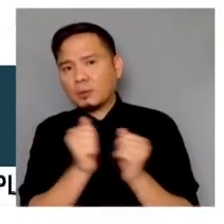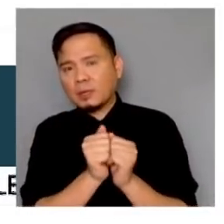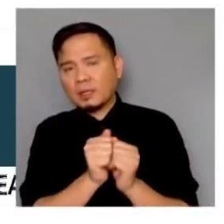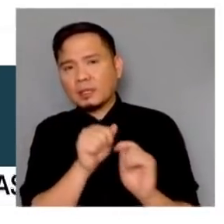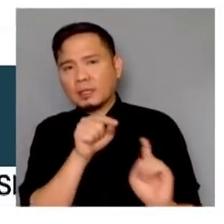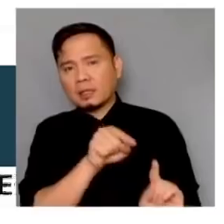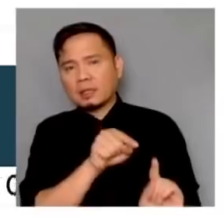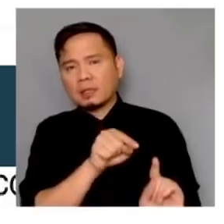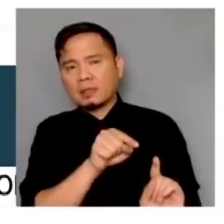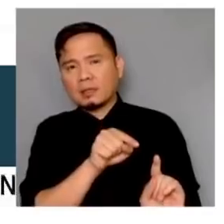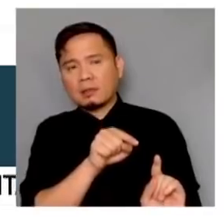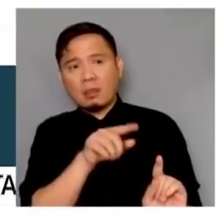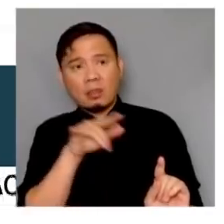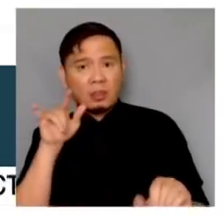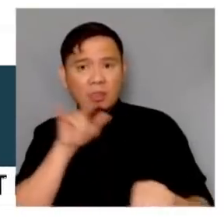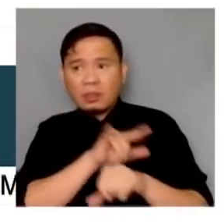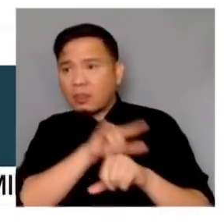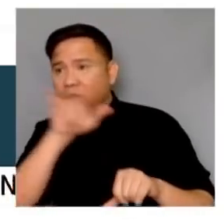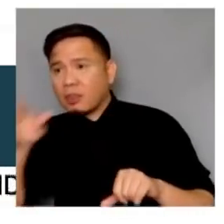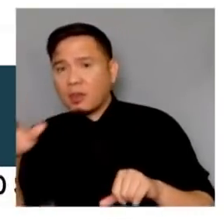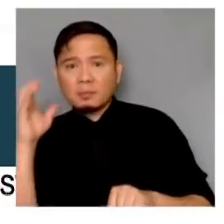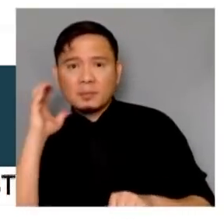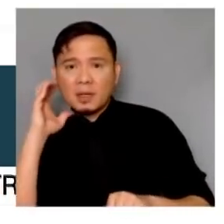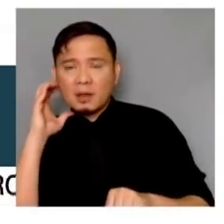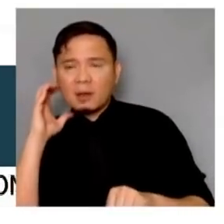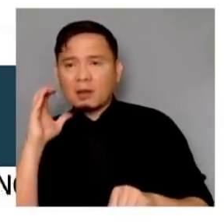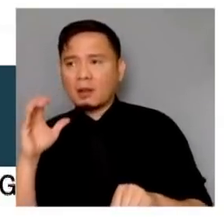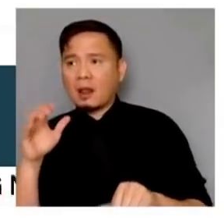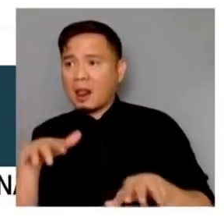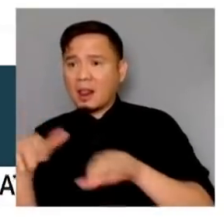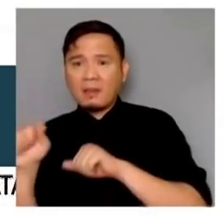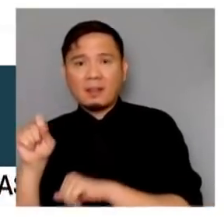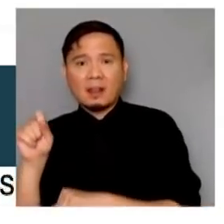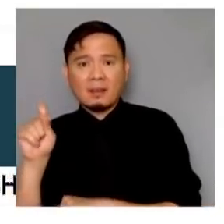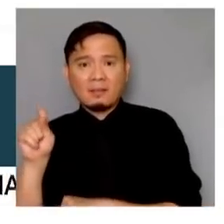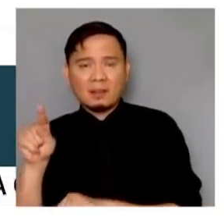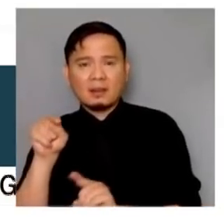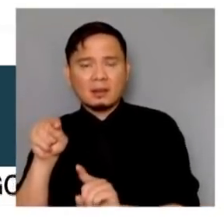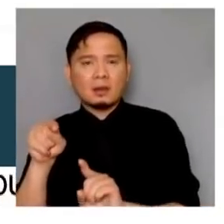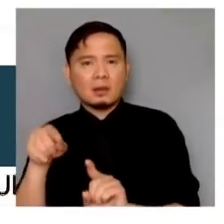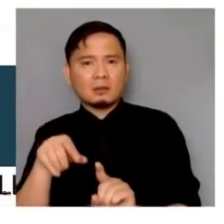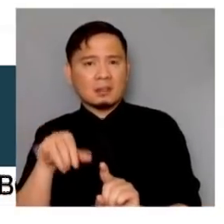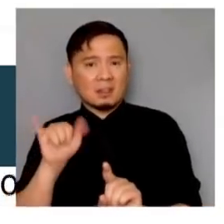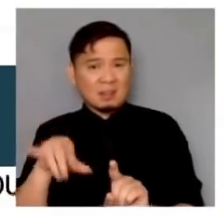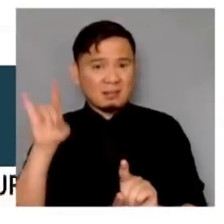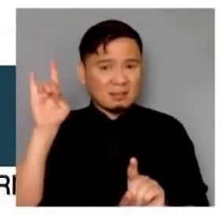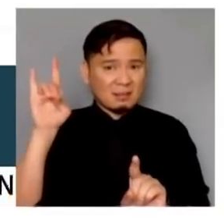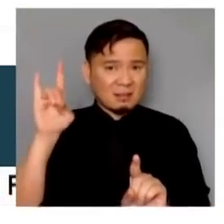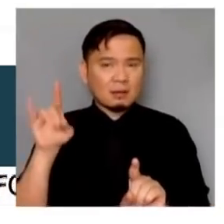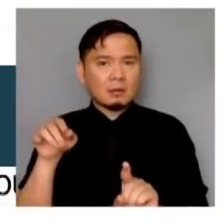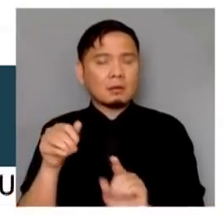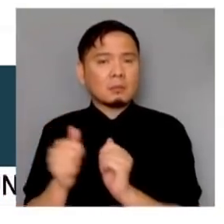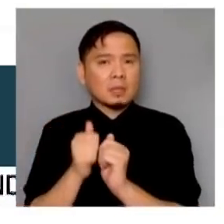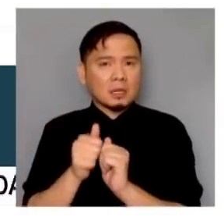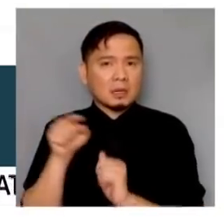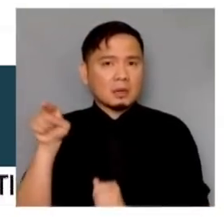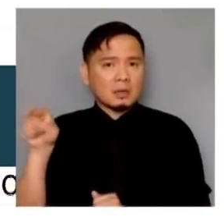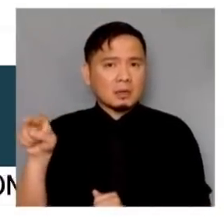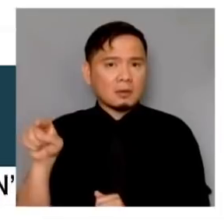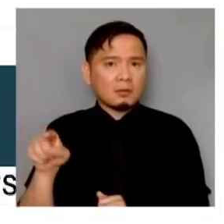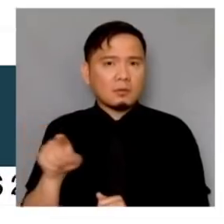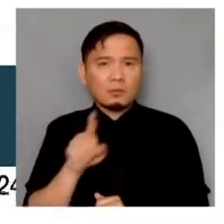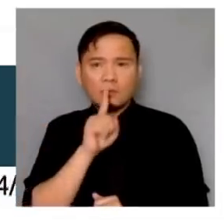Saturday evening. He flew back to Mindanao and then he left Mindanao at 11 a.m. The press conference was at 11 a.m. So that means that maybe he had really